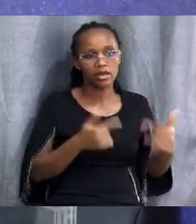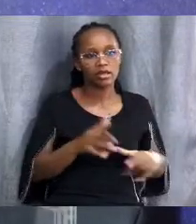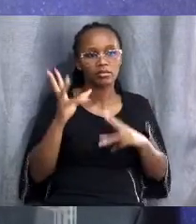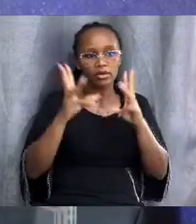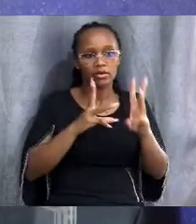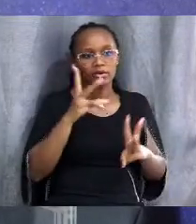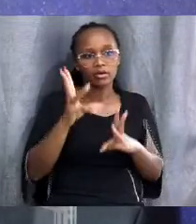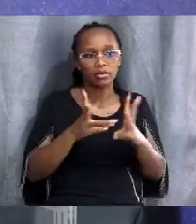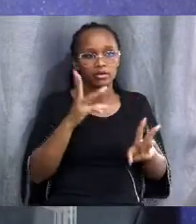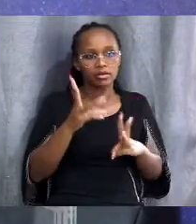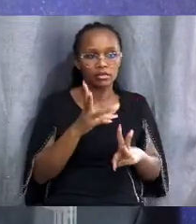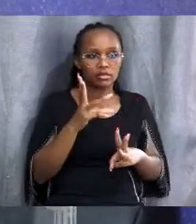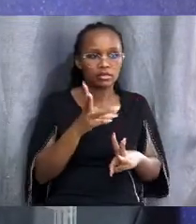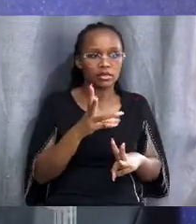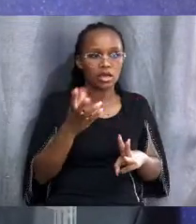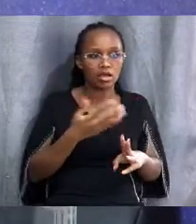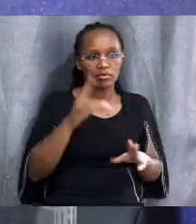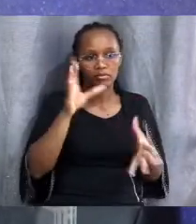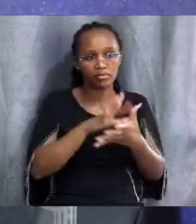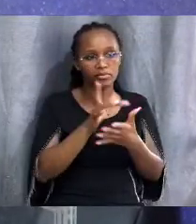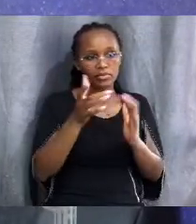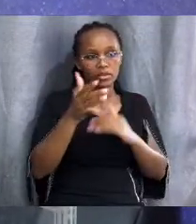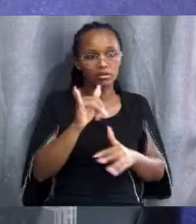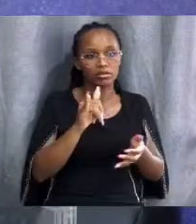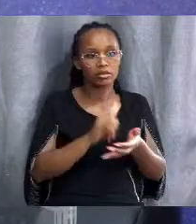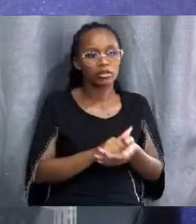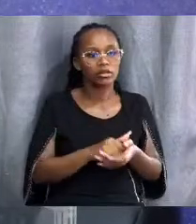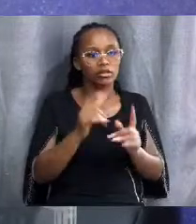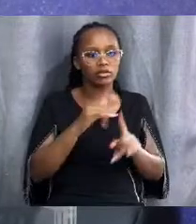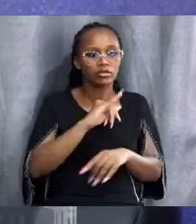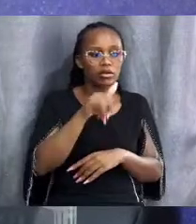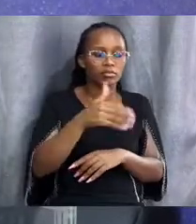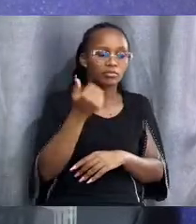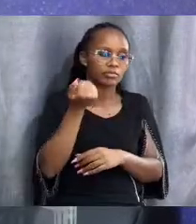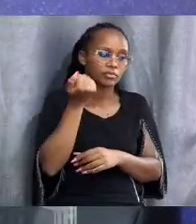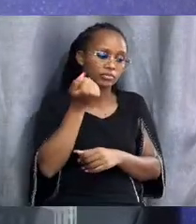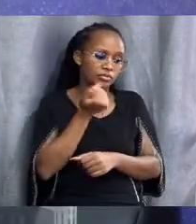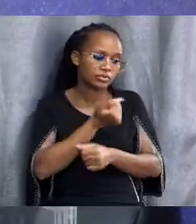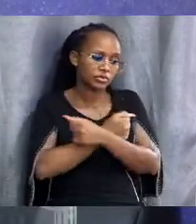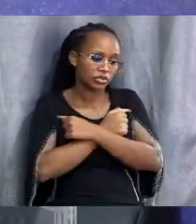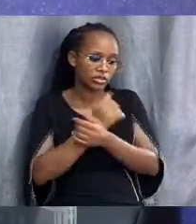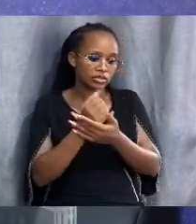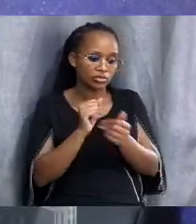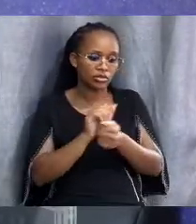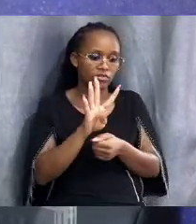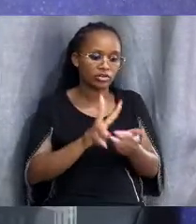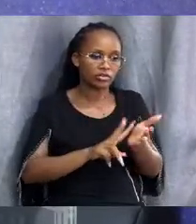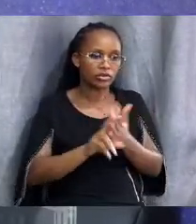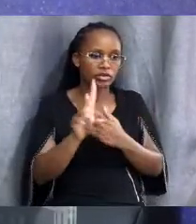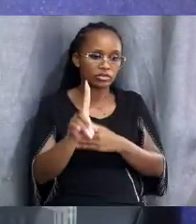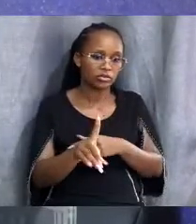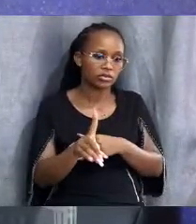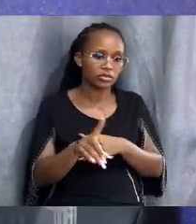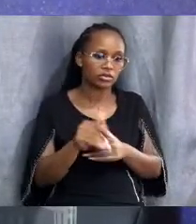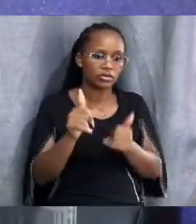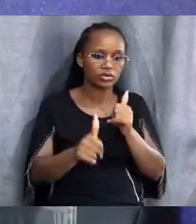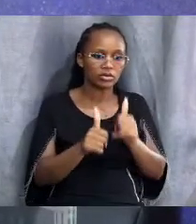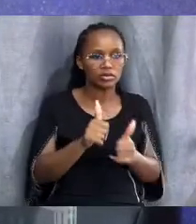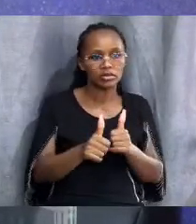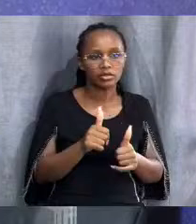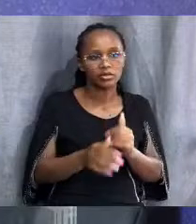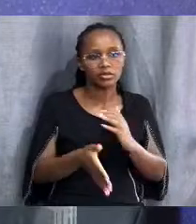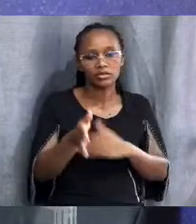troubled. You believe in God. And that comes from John chapter 14, verse 1. Wish you